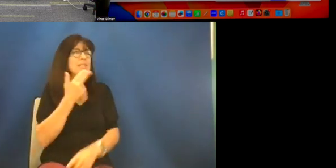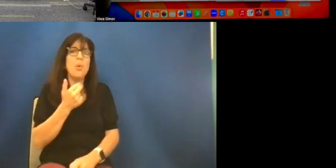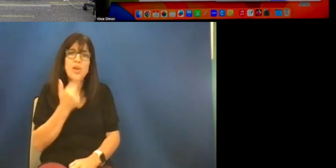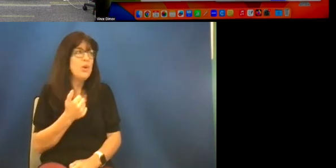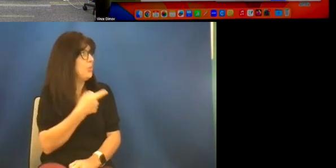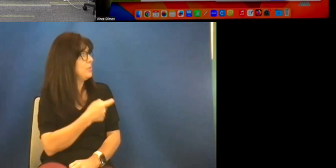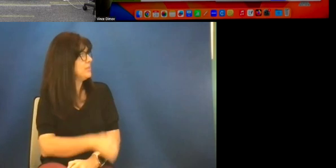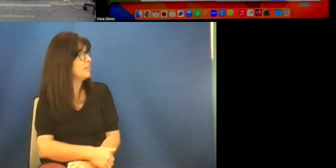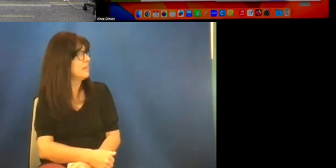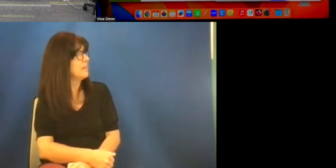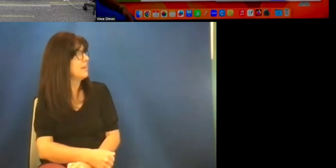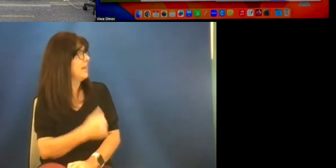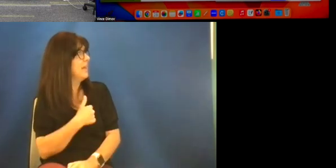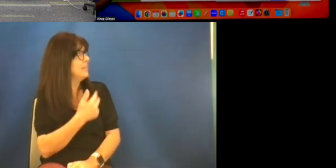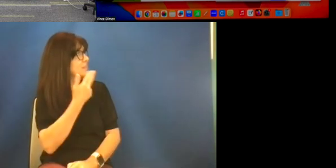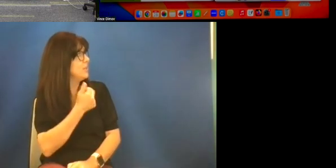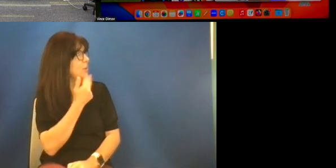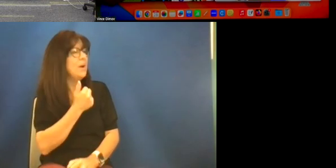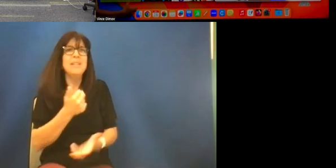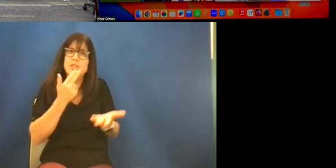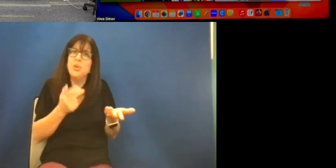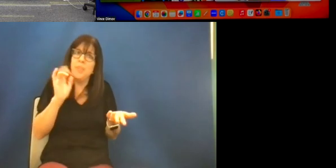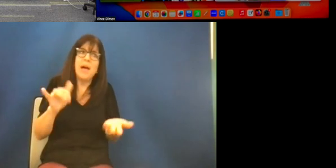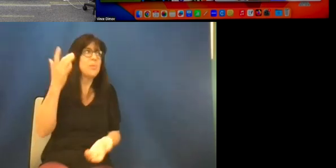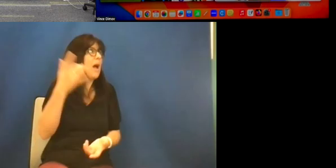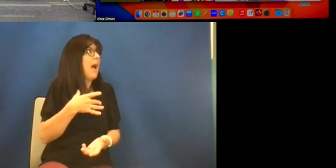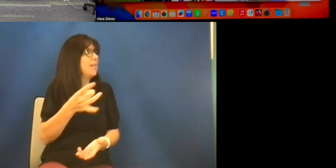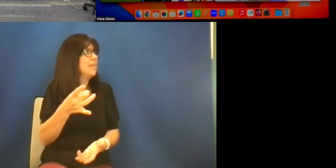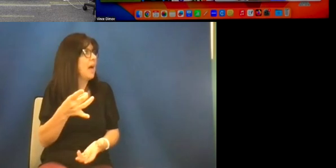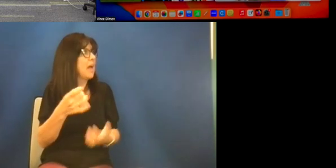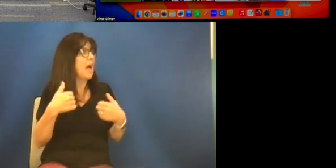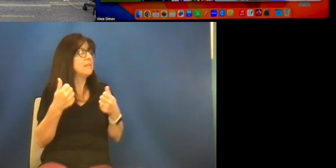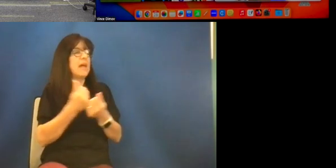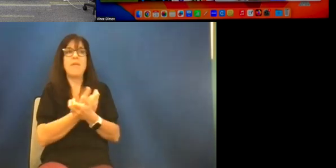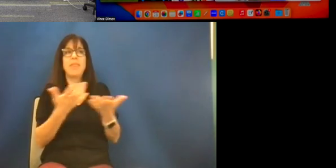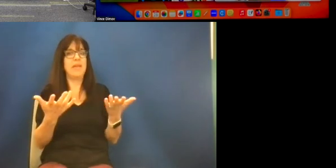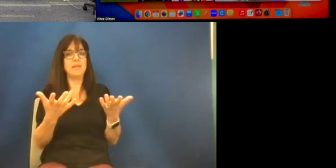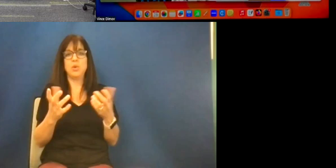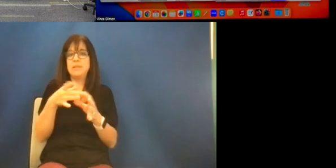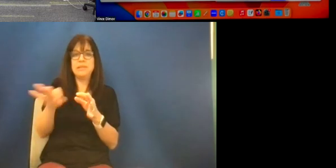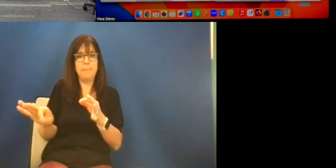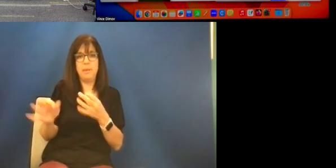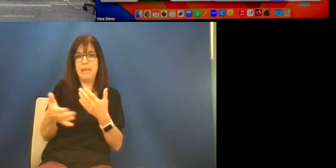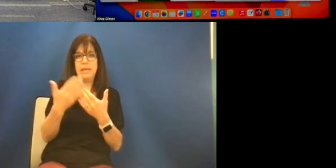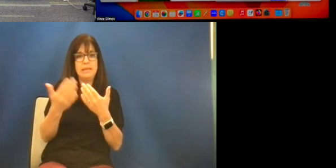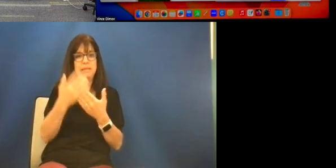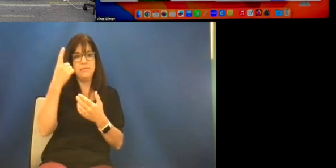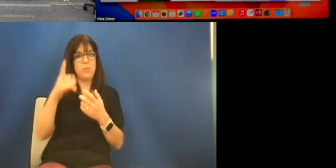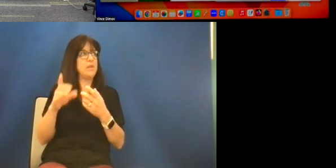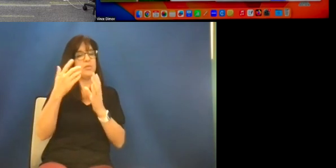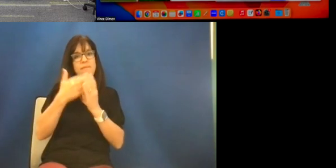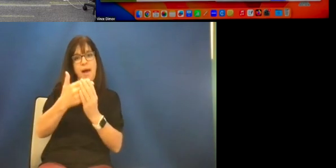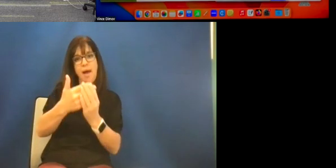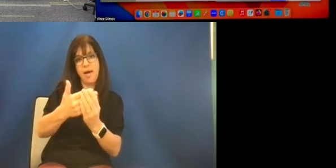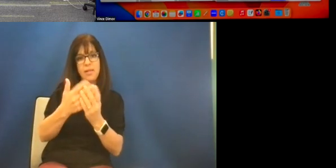is. I like it because it's cute. Like it just like has everything, and it just makes it really simple for me to find. Like there's